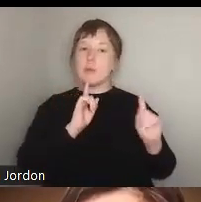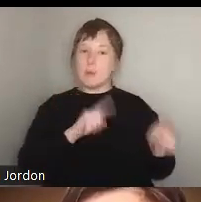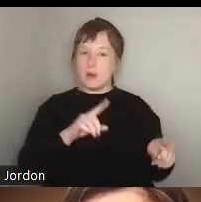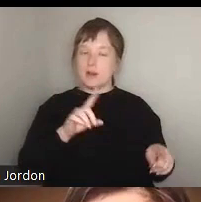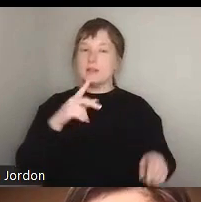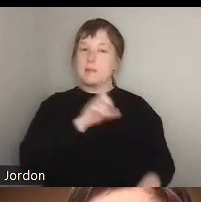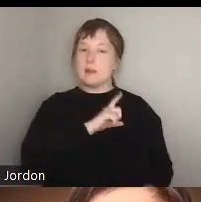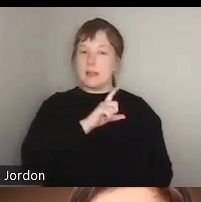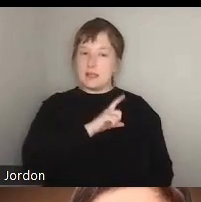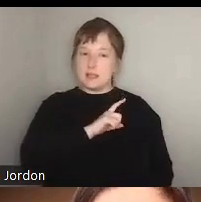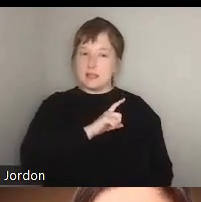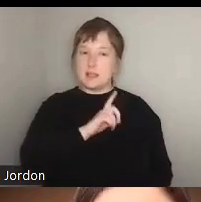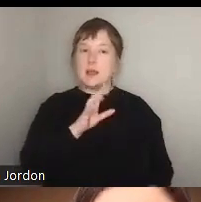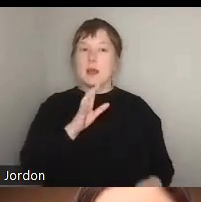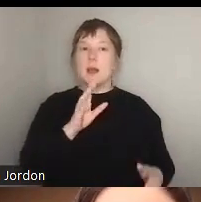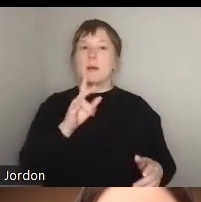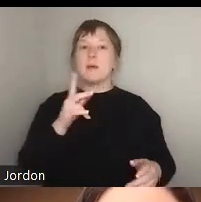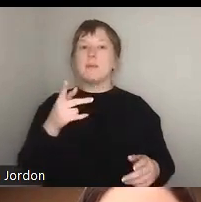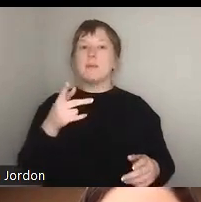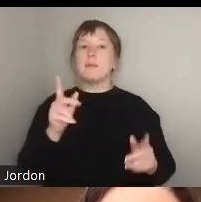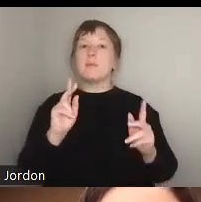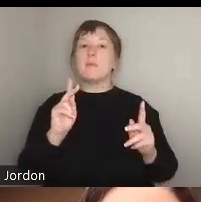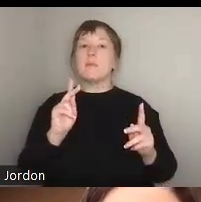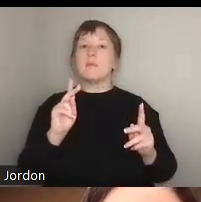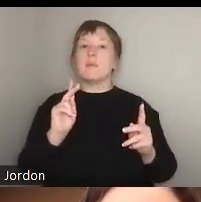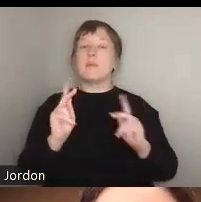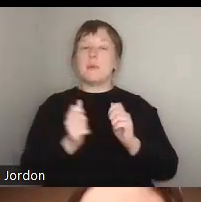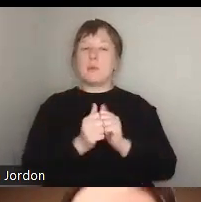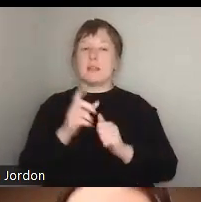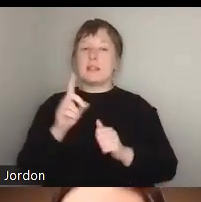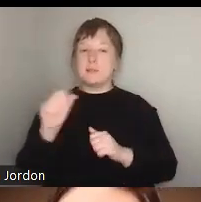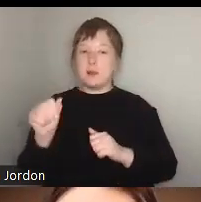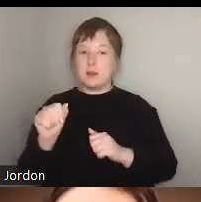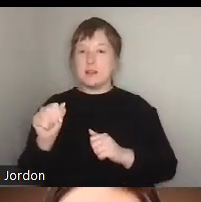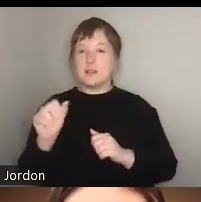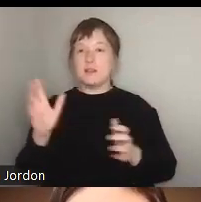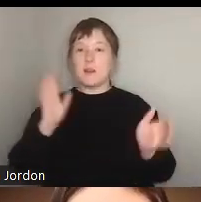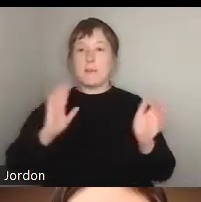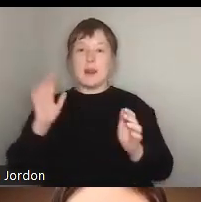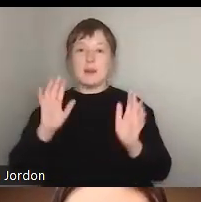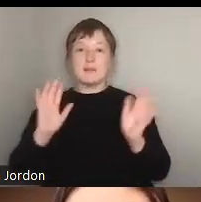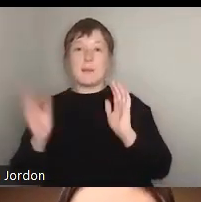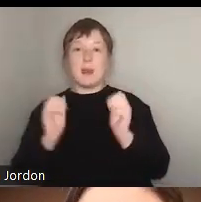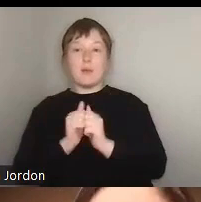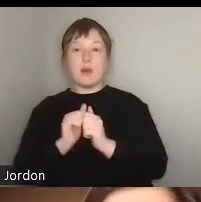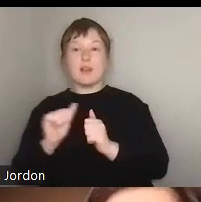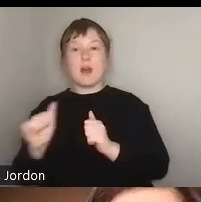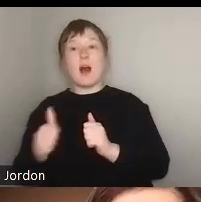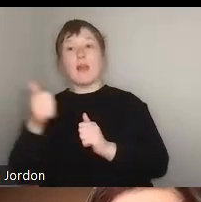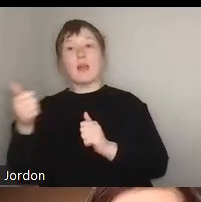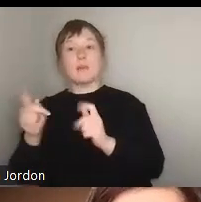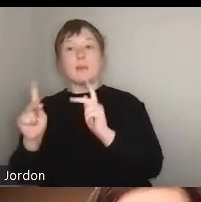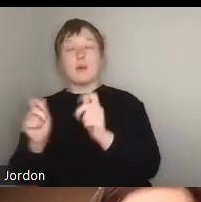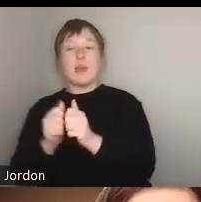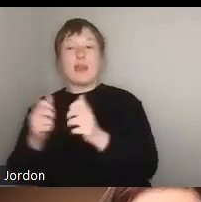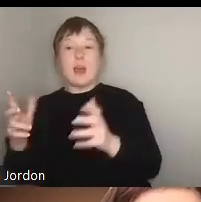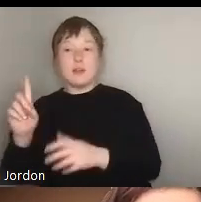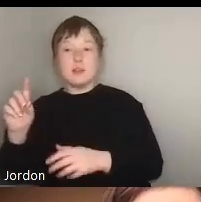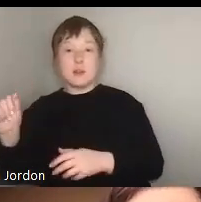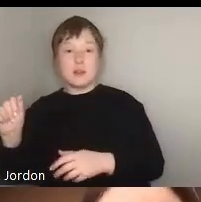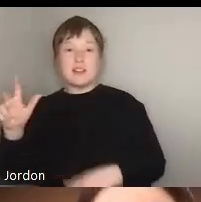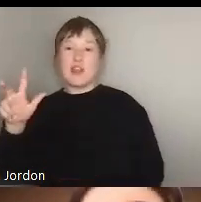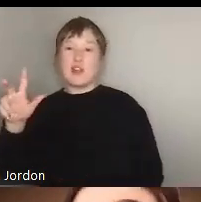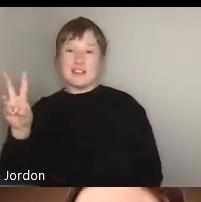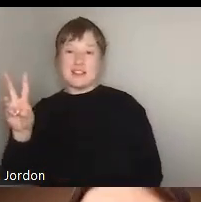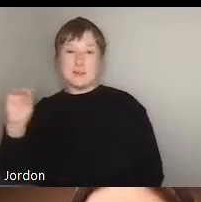talking about people with disabilities, as compared to 36% being reported with people without disabilities.